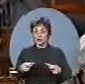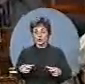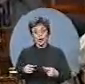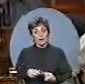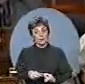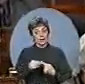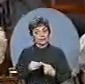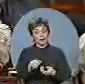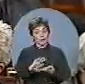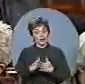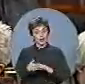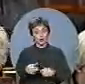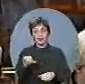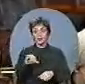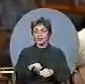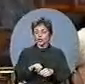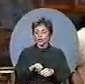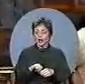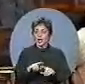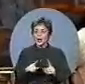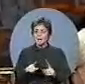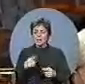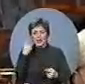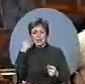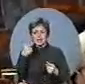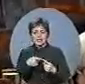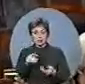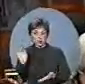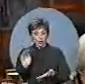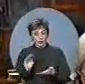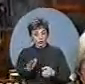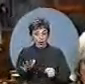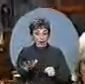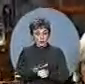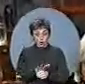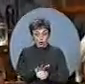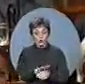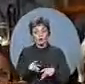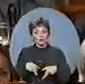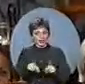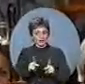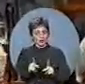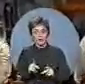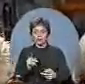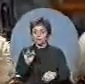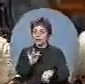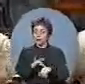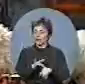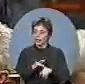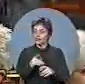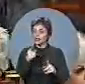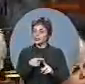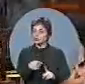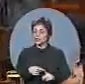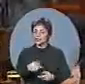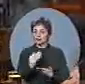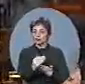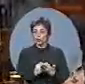the largest emitters, oil companies. These absolute targets would enable Canada to meet Kyoto